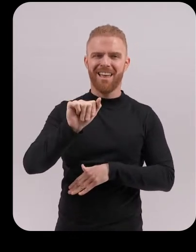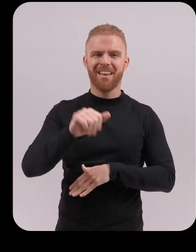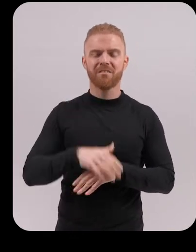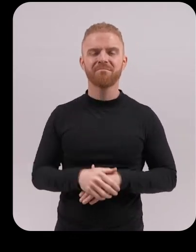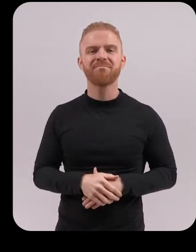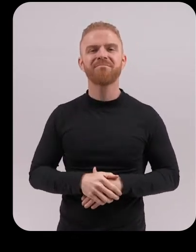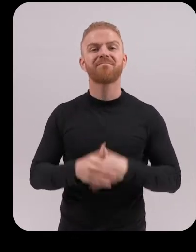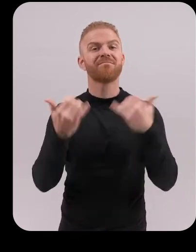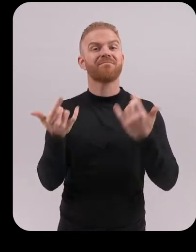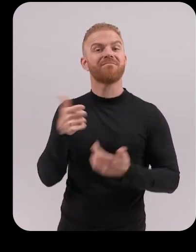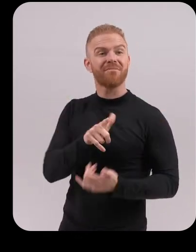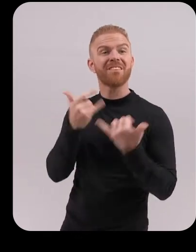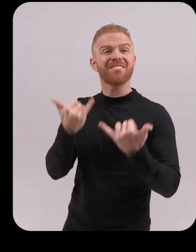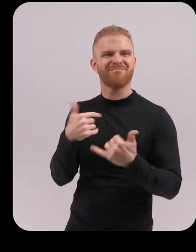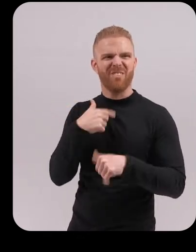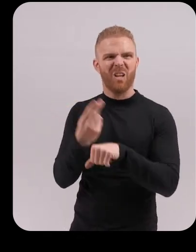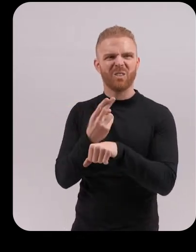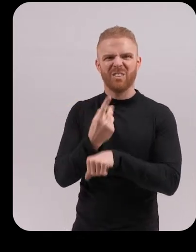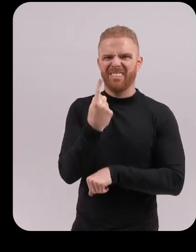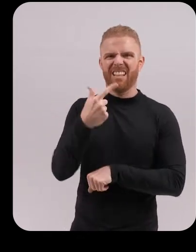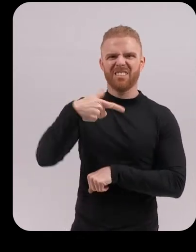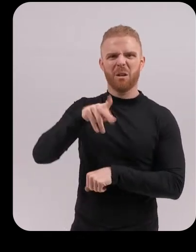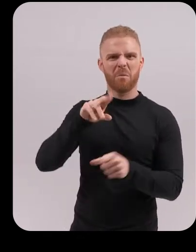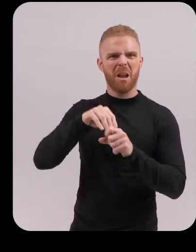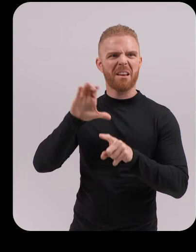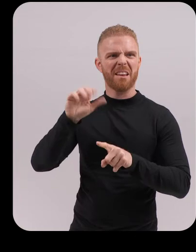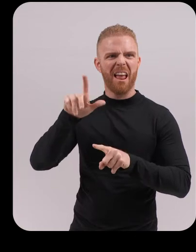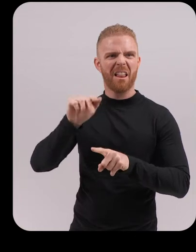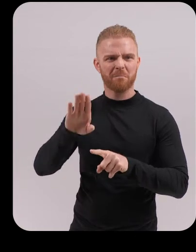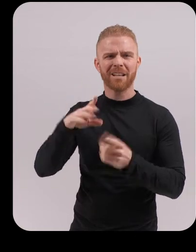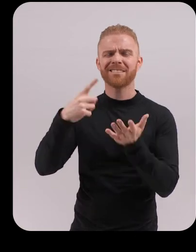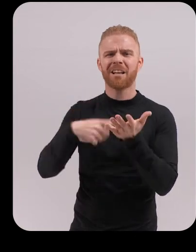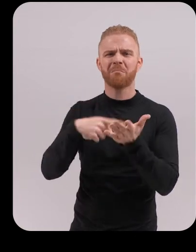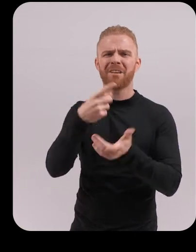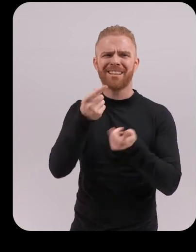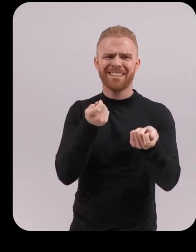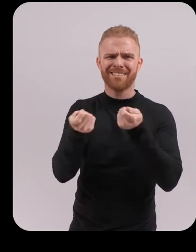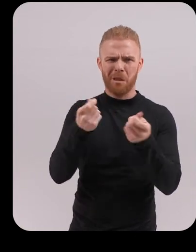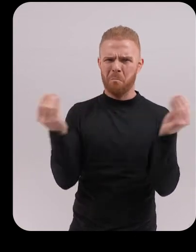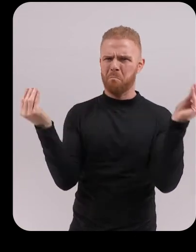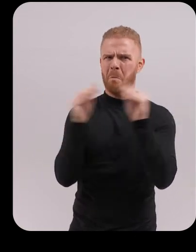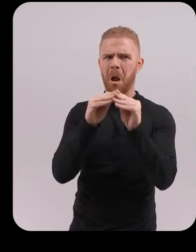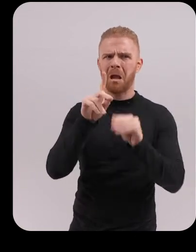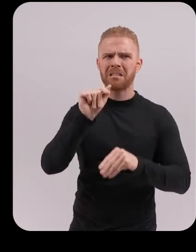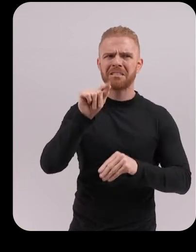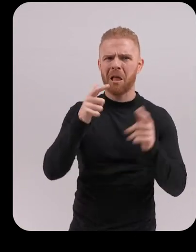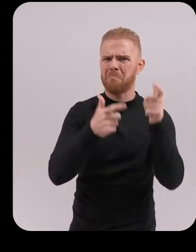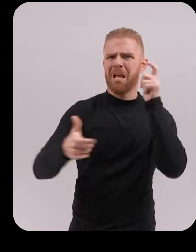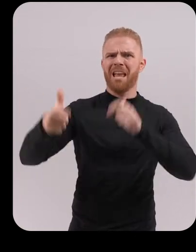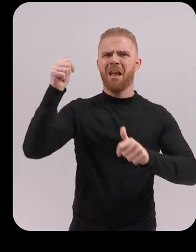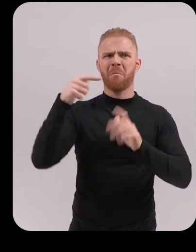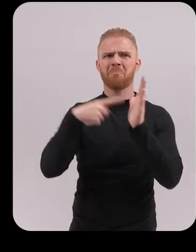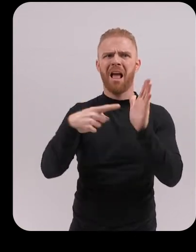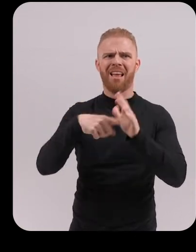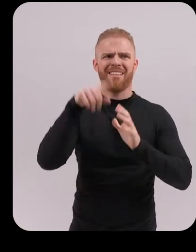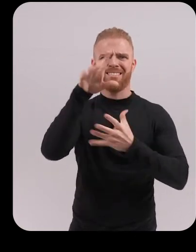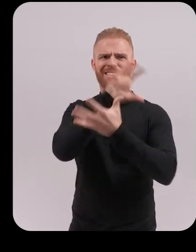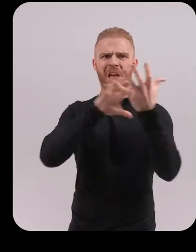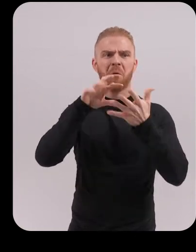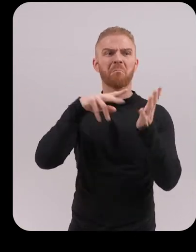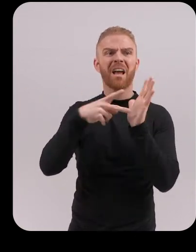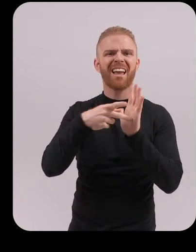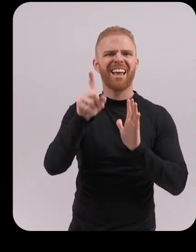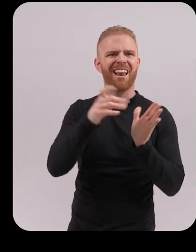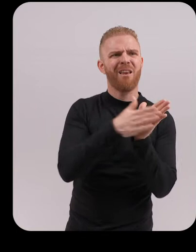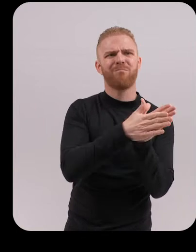Now, we're just using a single GPU in Colab, but sometimes you might be dealing with more data or a bigger model in the cloud, meaning you'll need to